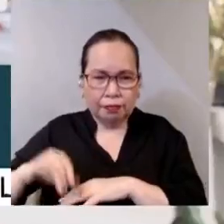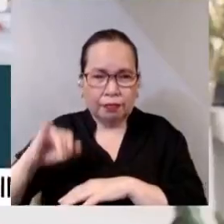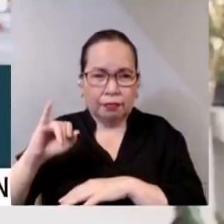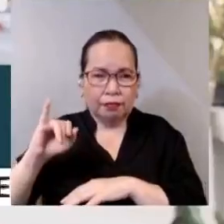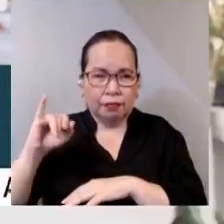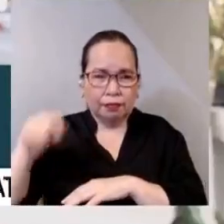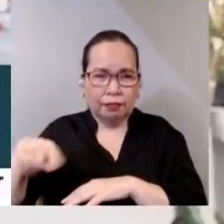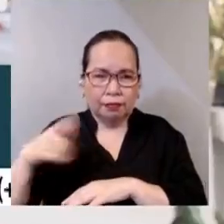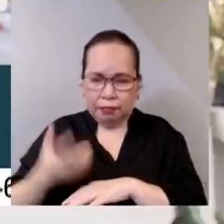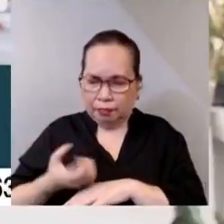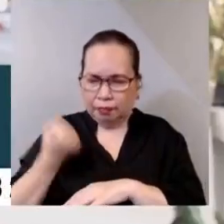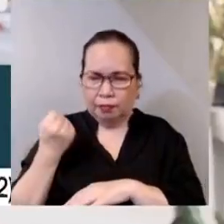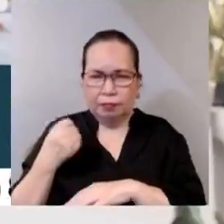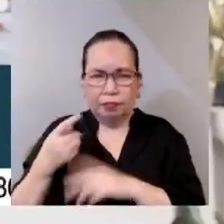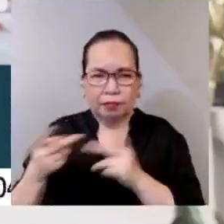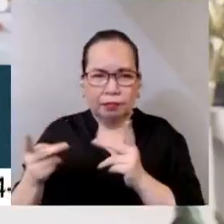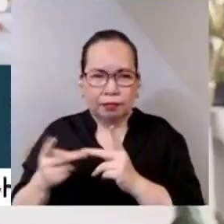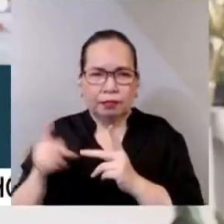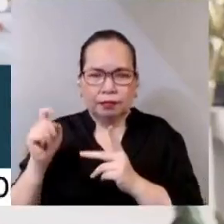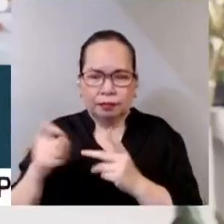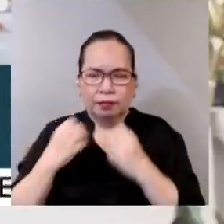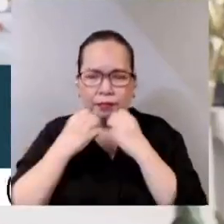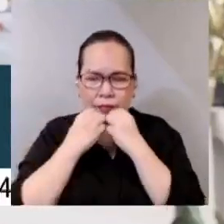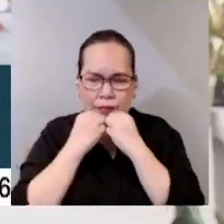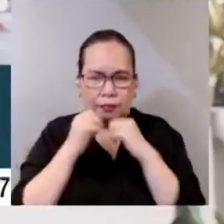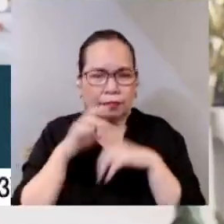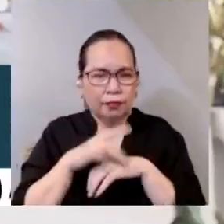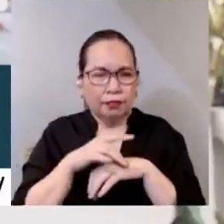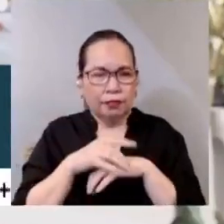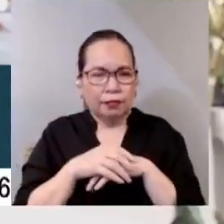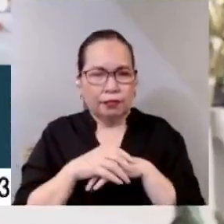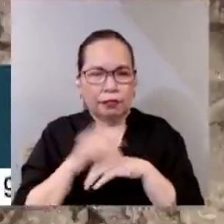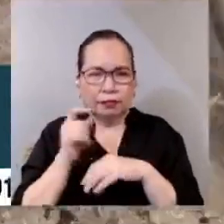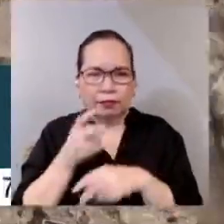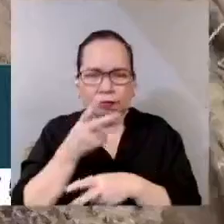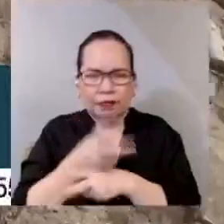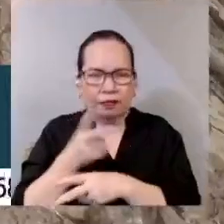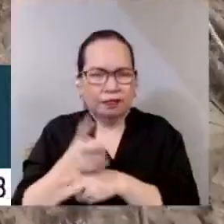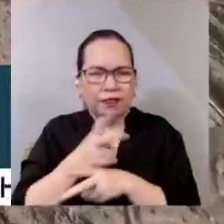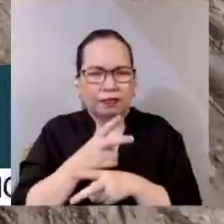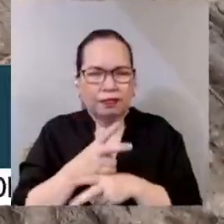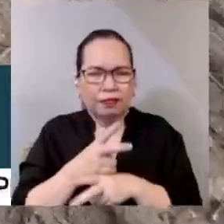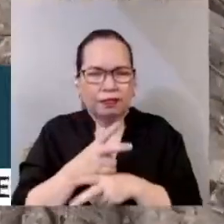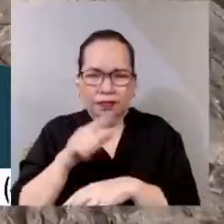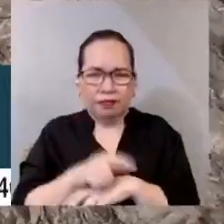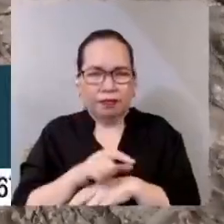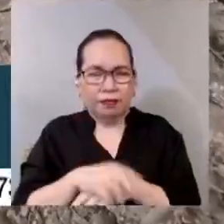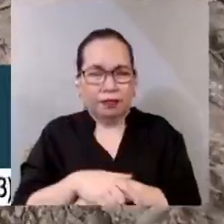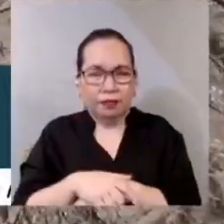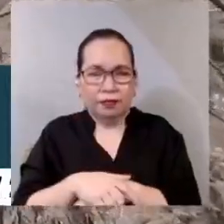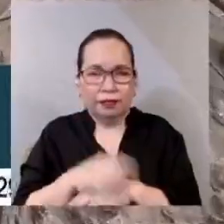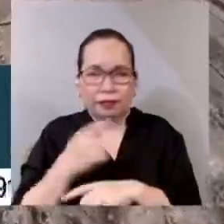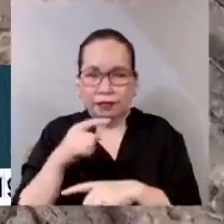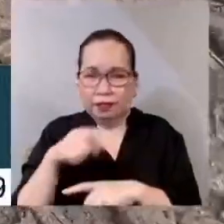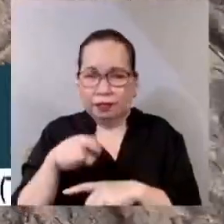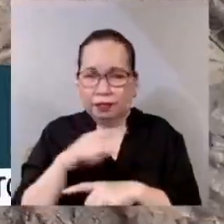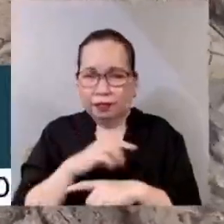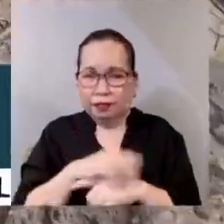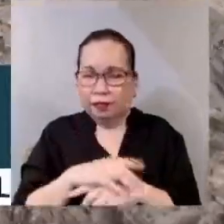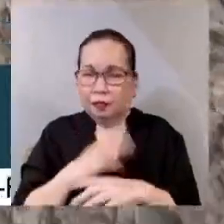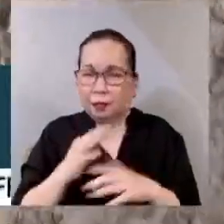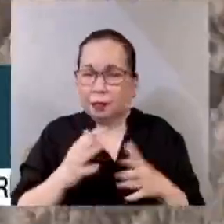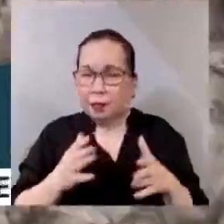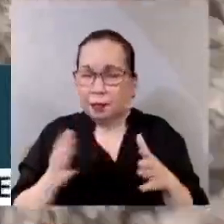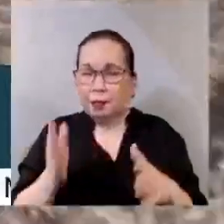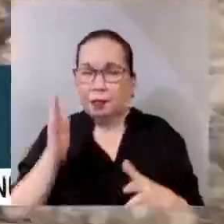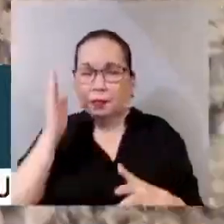worth saving, that we should be good stewards of the land. For Dambo, the path to a better future for humanity goes through